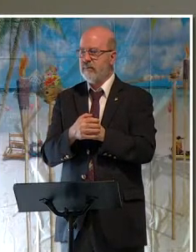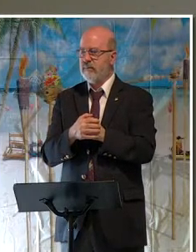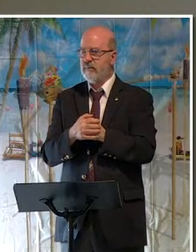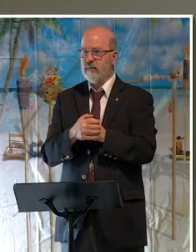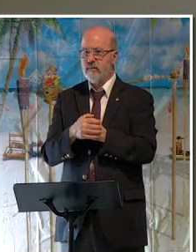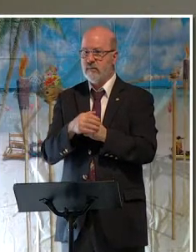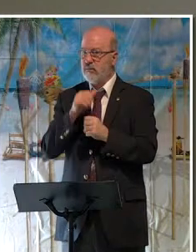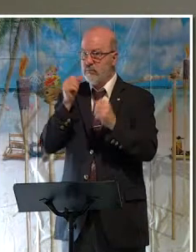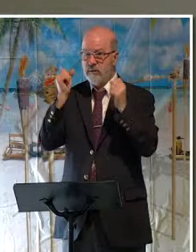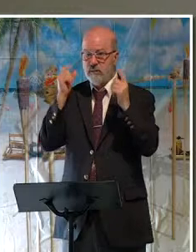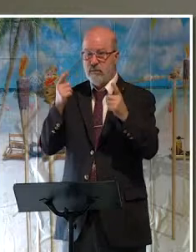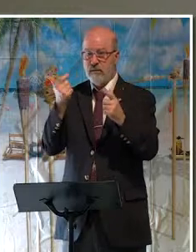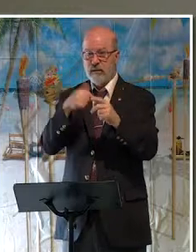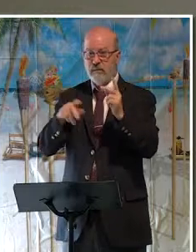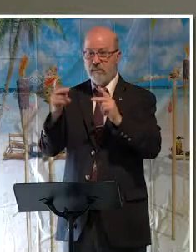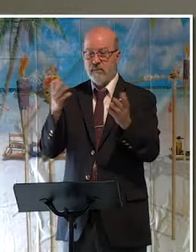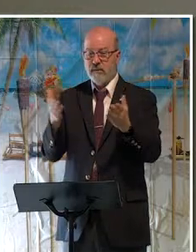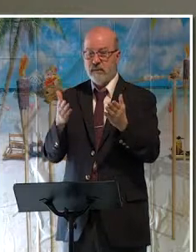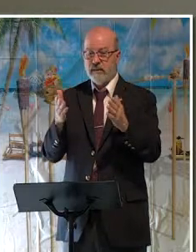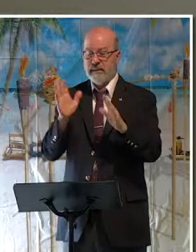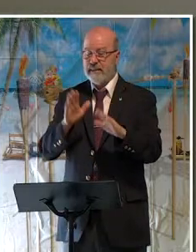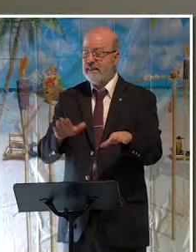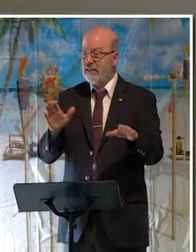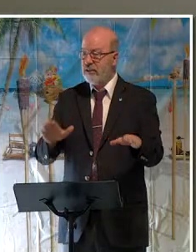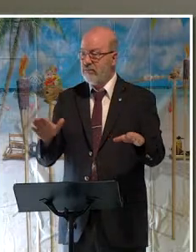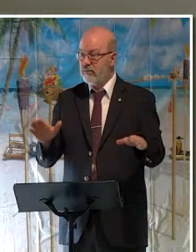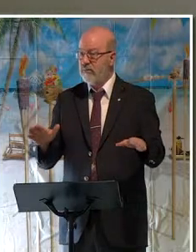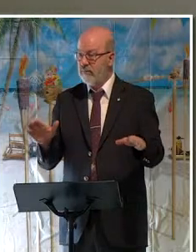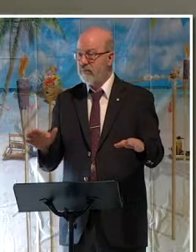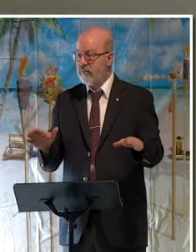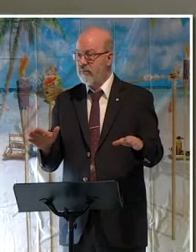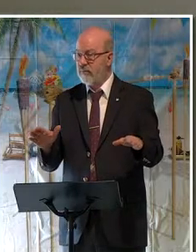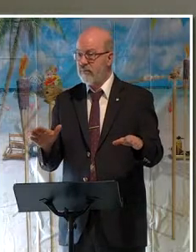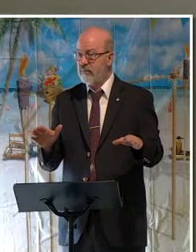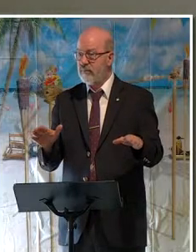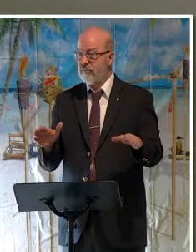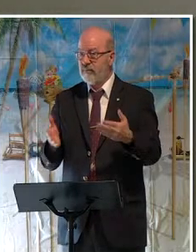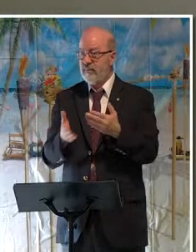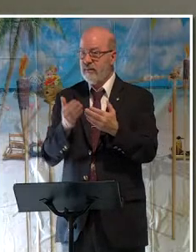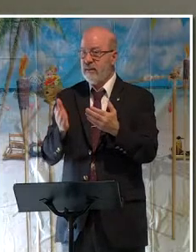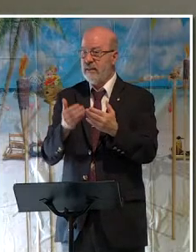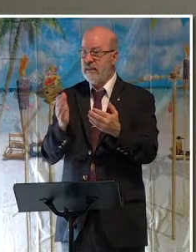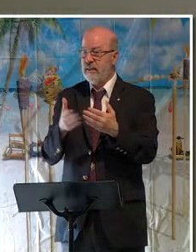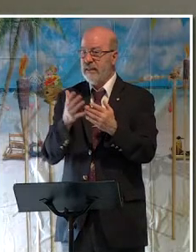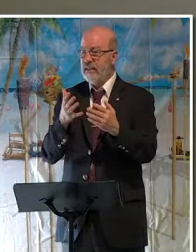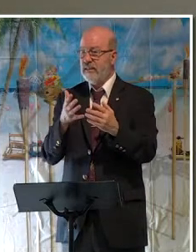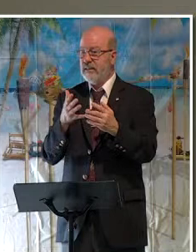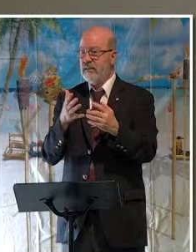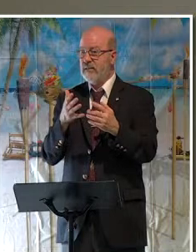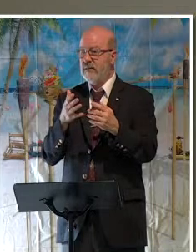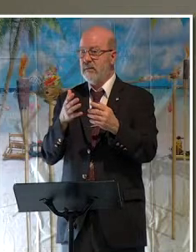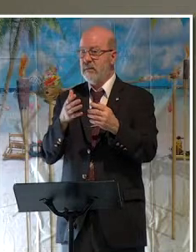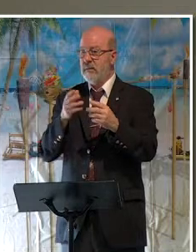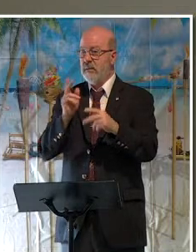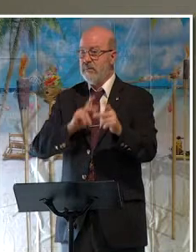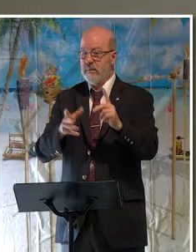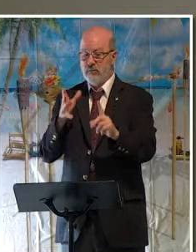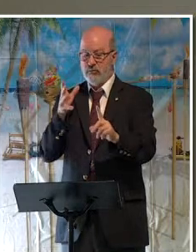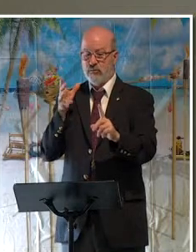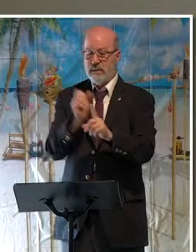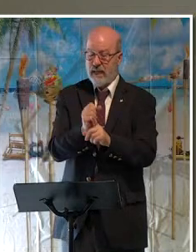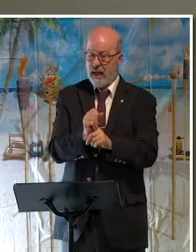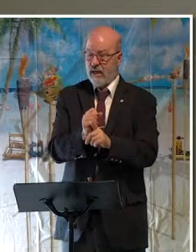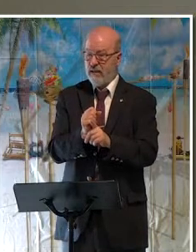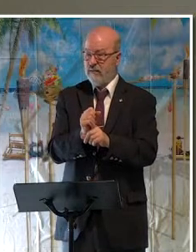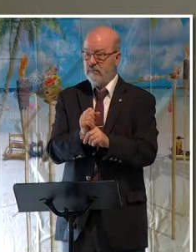no surprise to anyone in this room that children are the easiest prey for the devil or for the enemy.